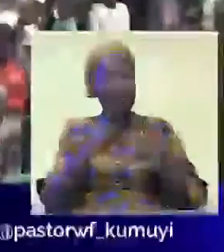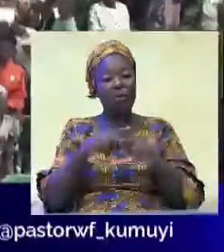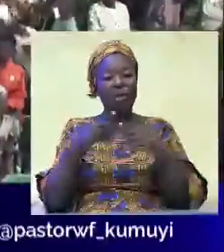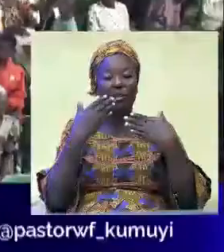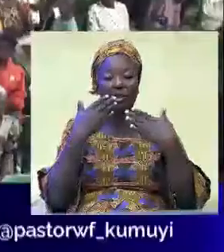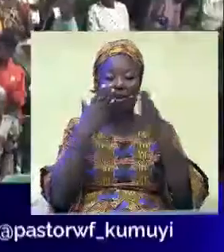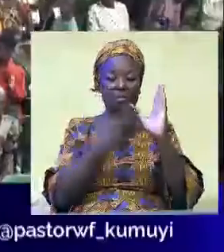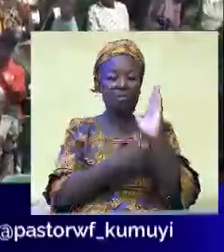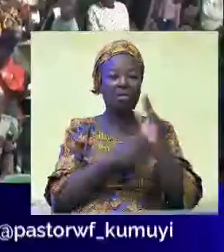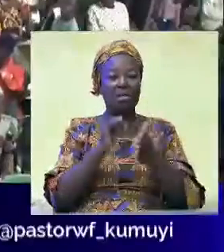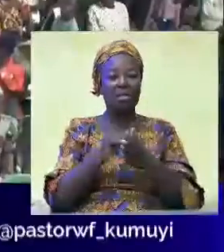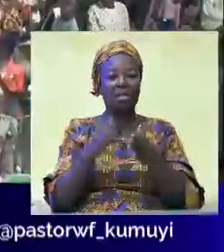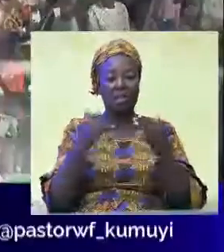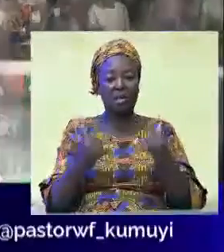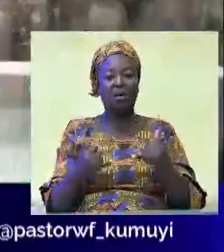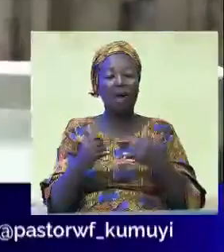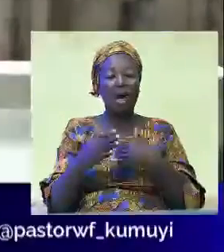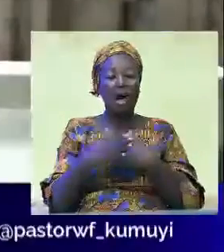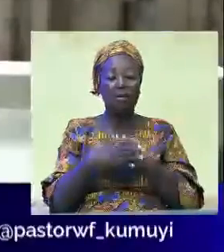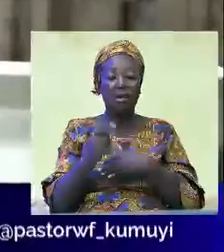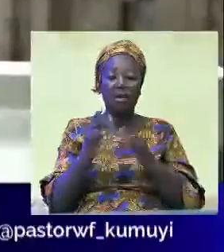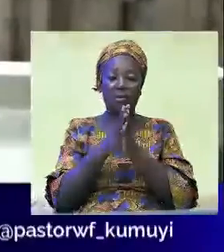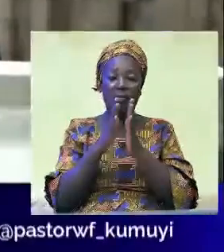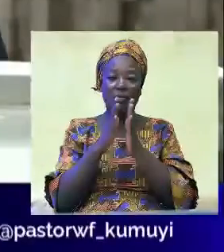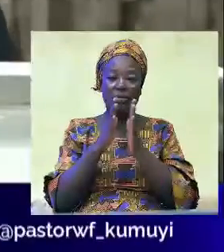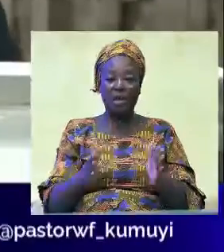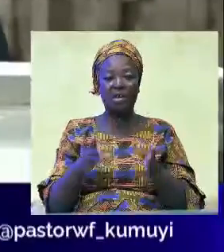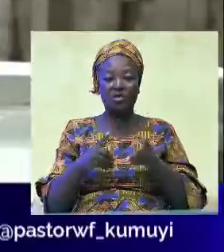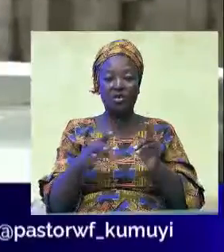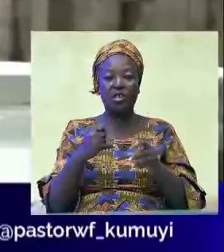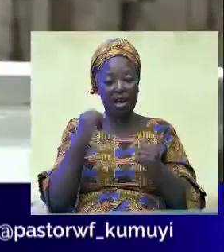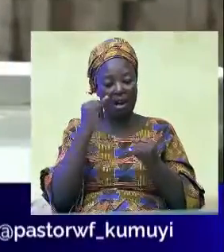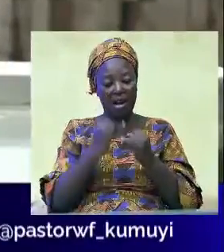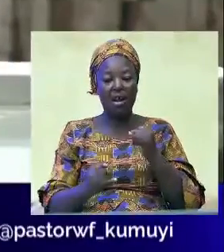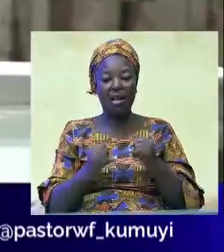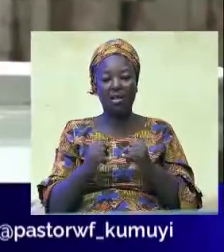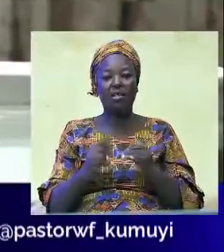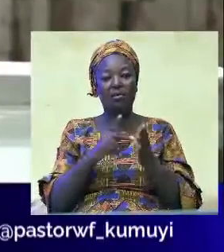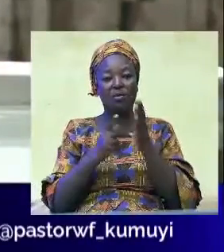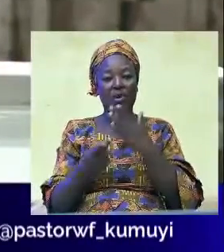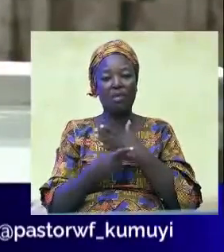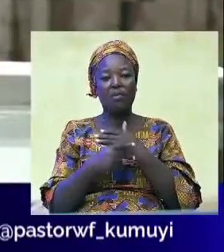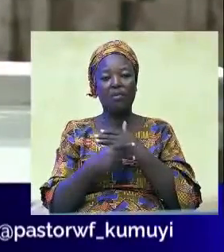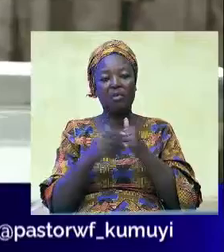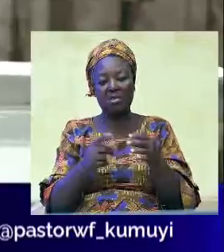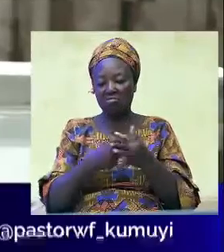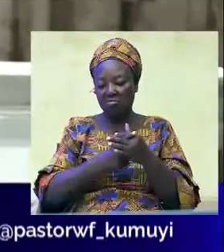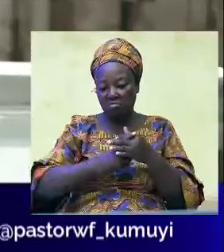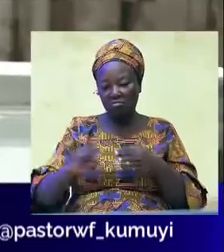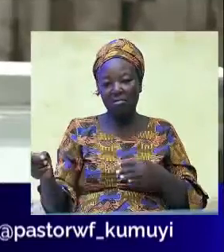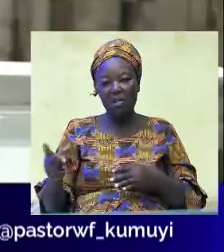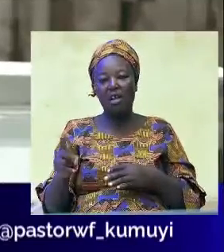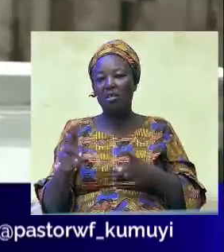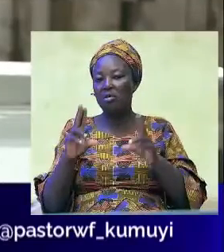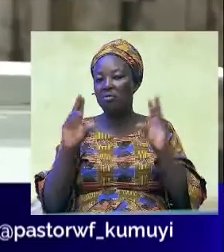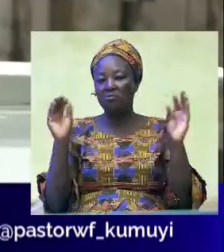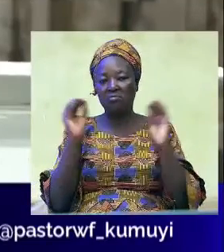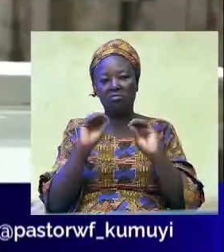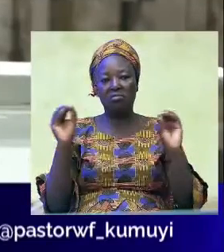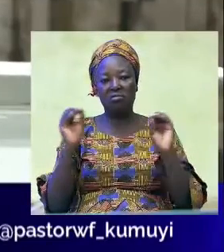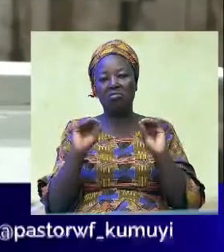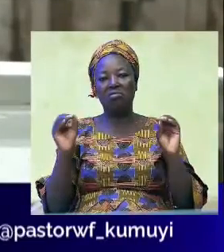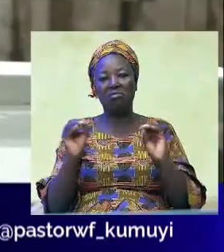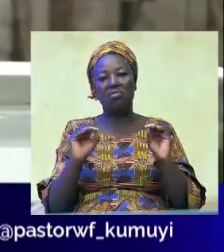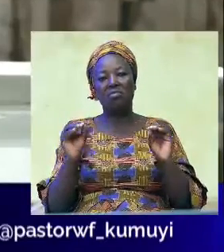even sometimes vomiting blood. But now, after the prayer, during the last program, everything was